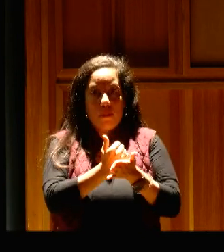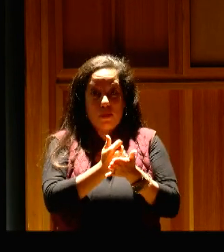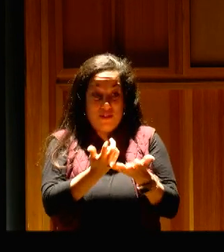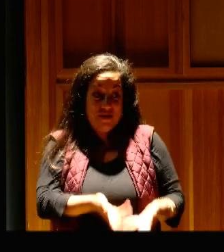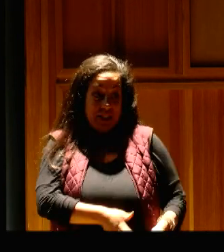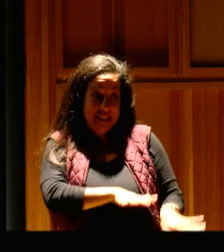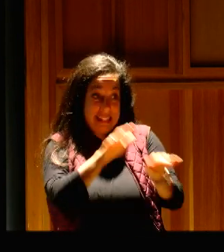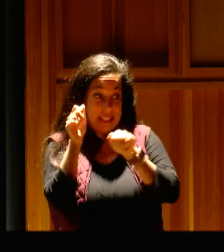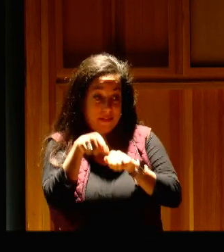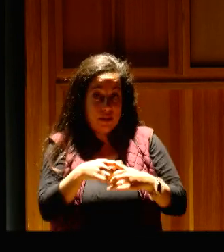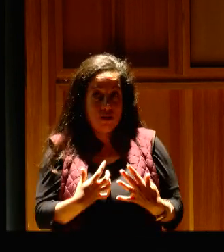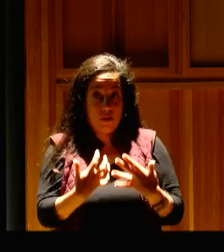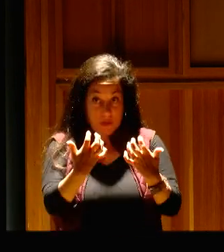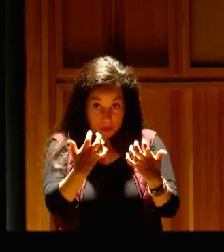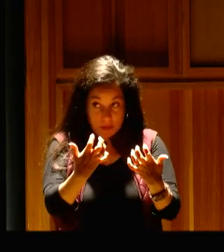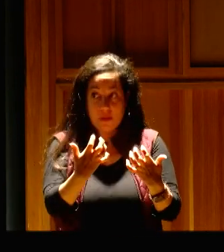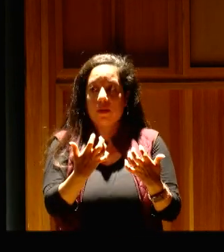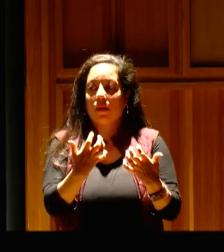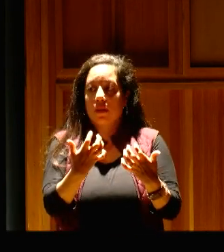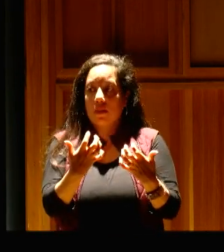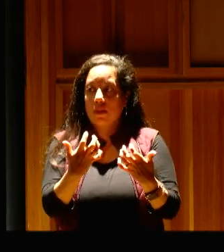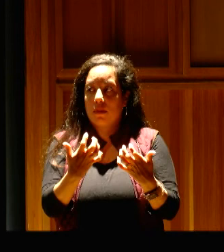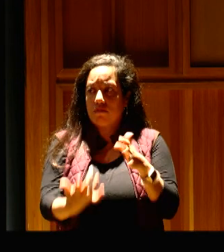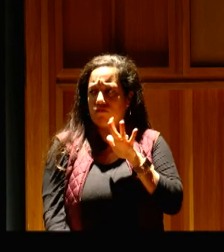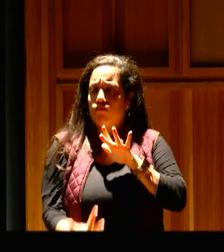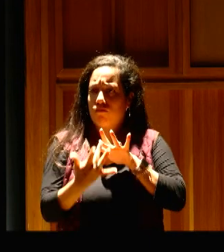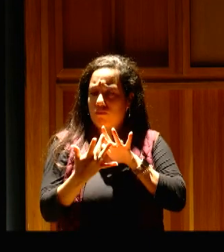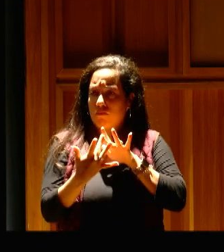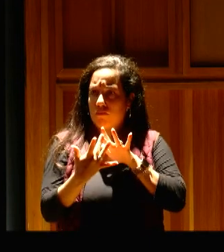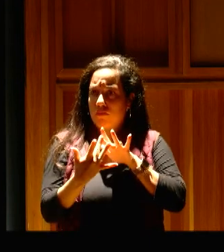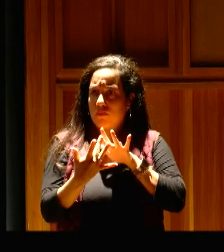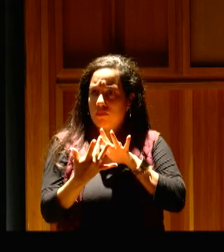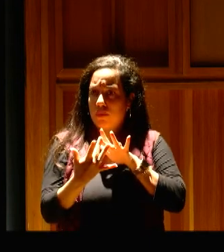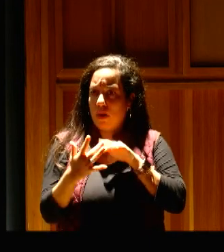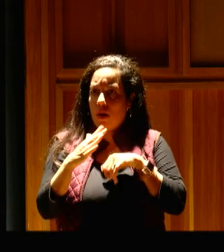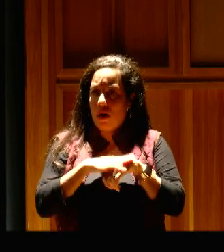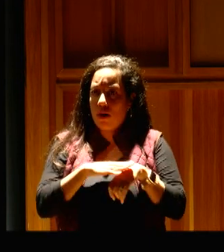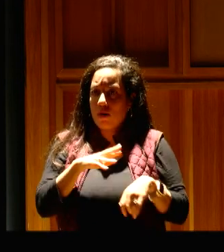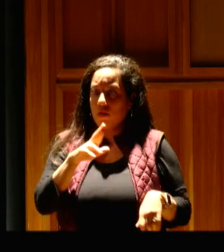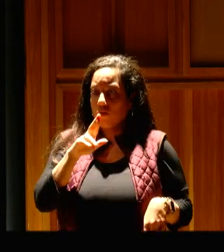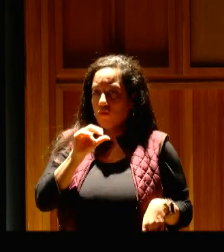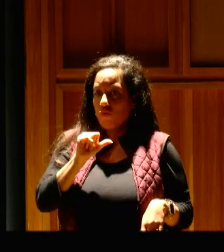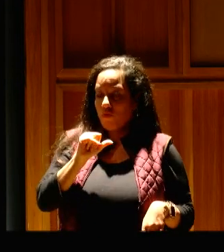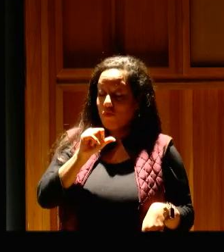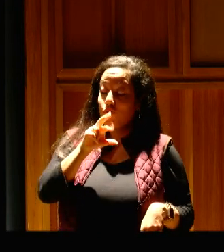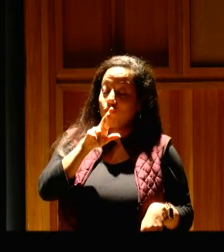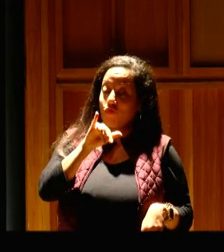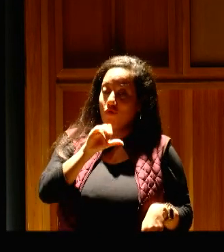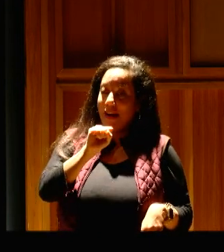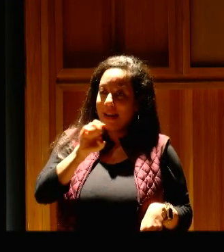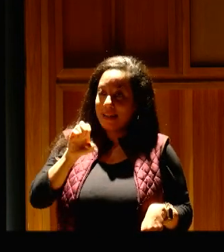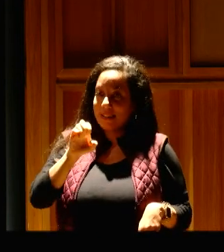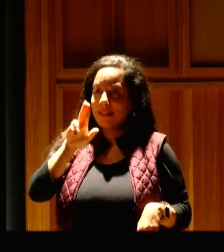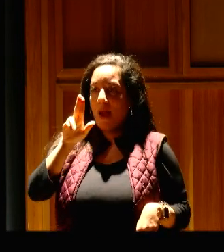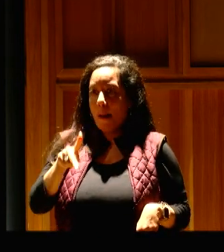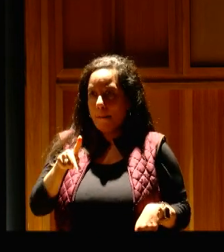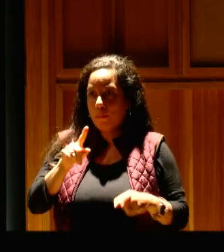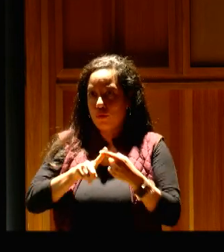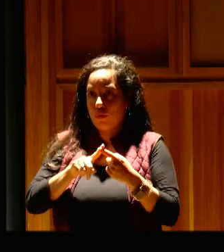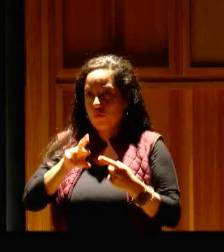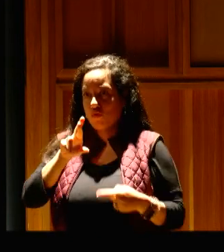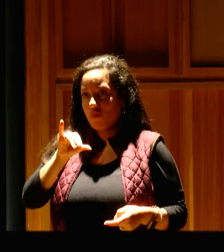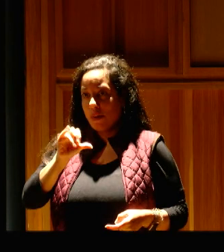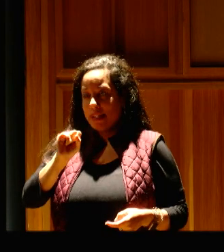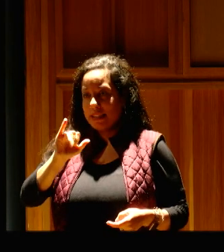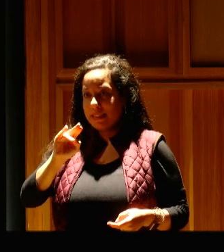this auditorium, reach out on the Rise Up to Rising Tides platform and connect with someone else for